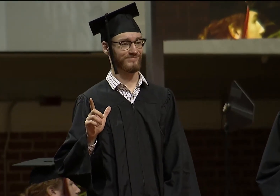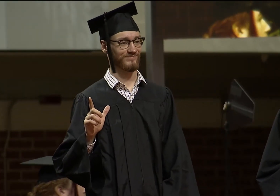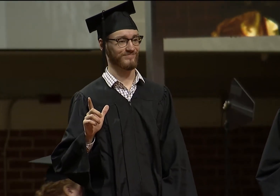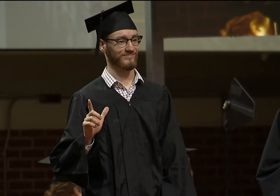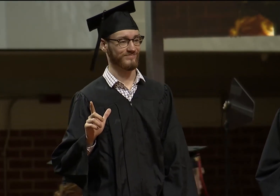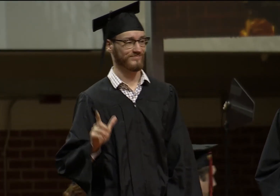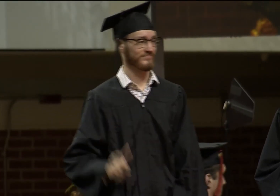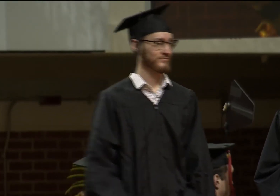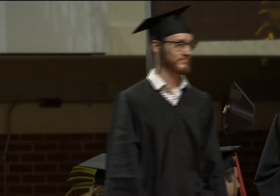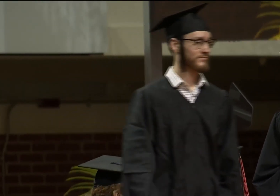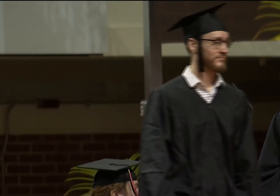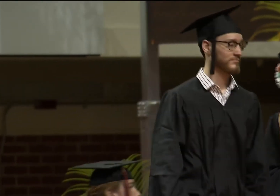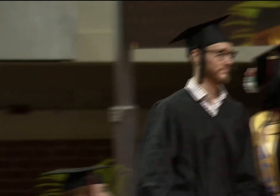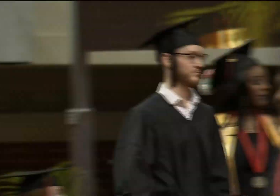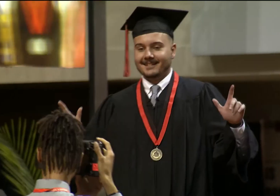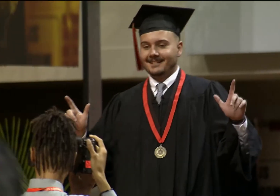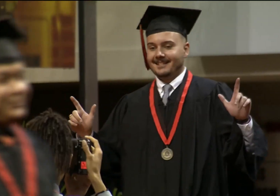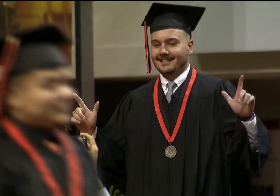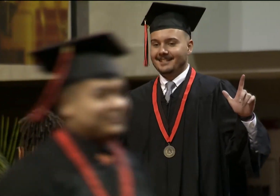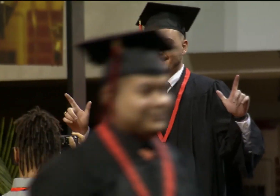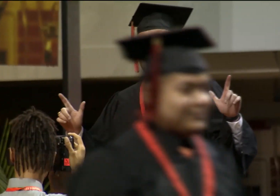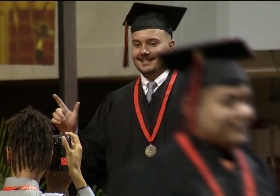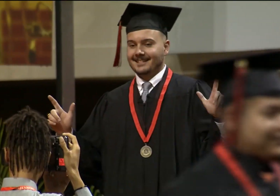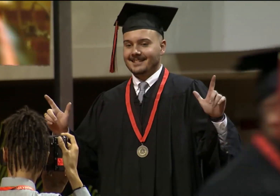TJ Ross.